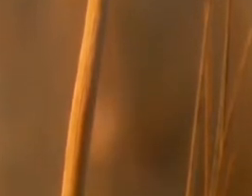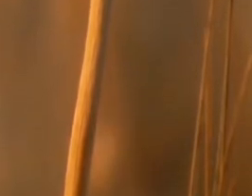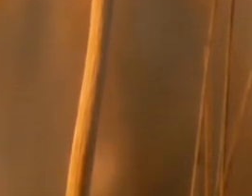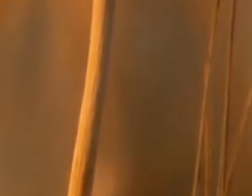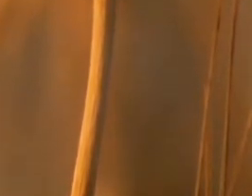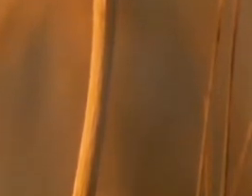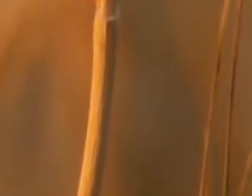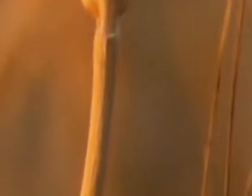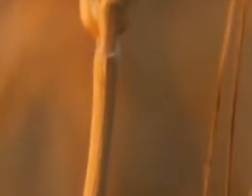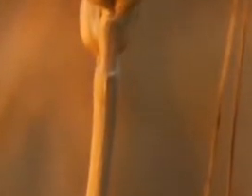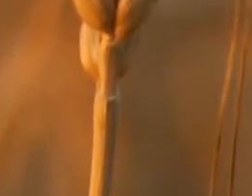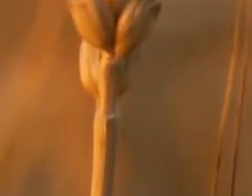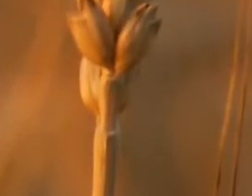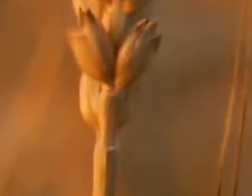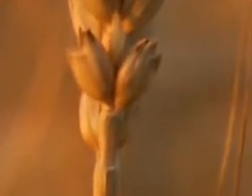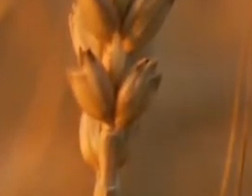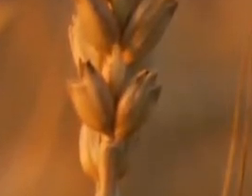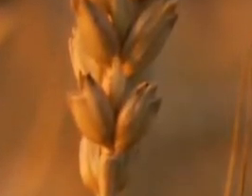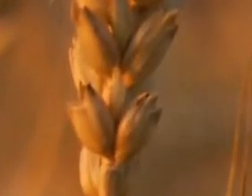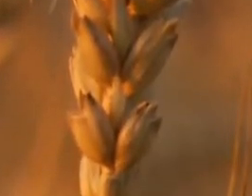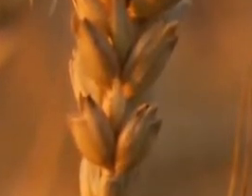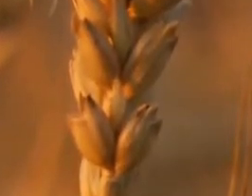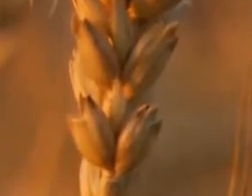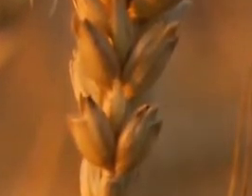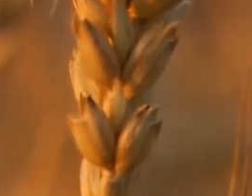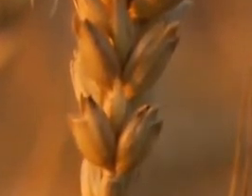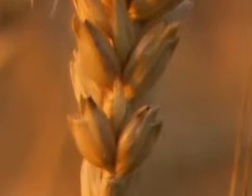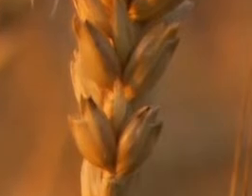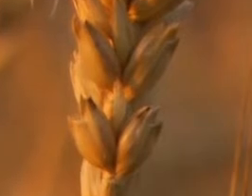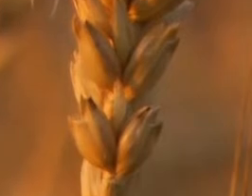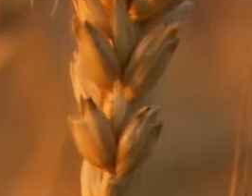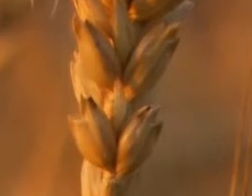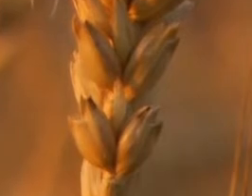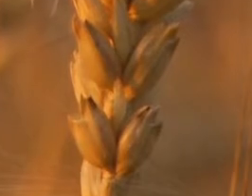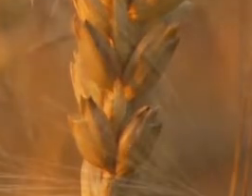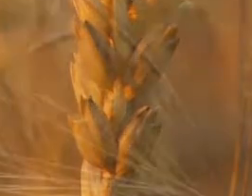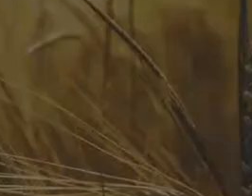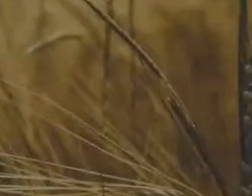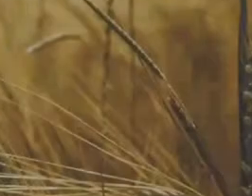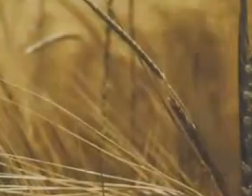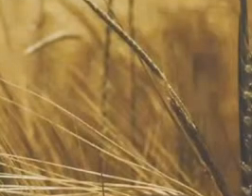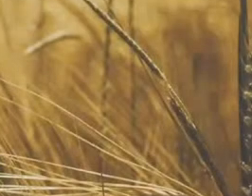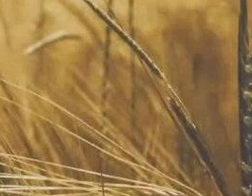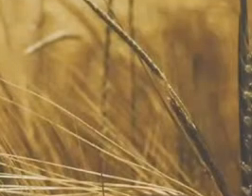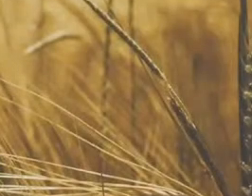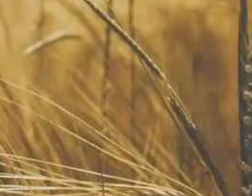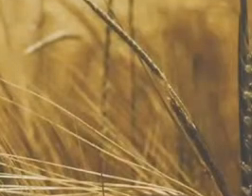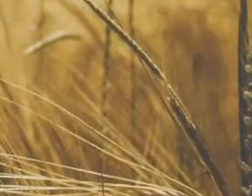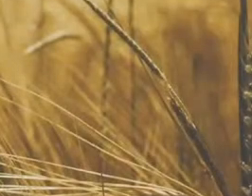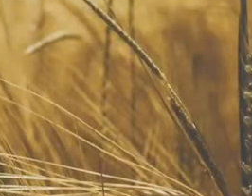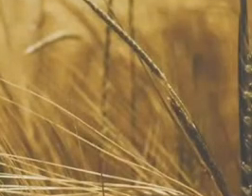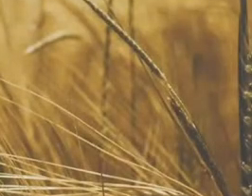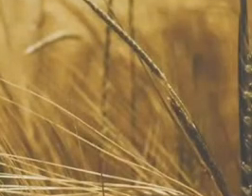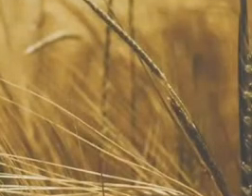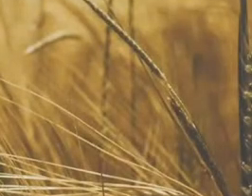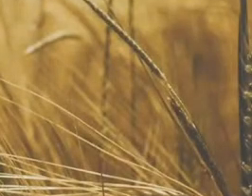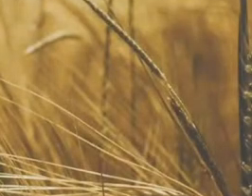my away yes then my was